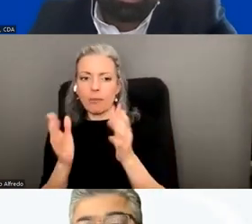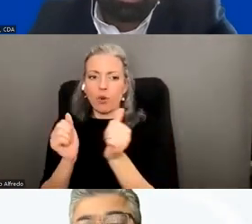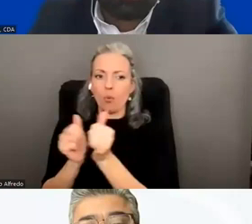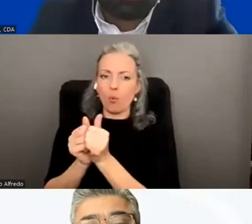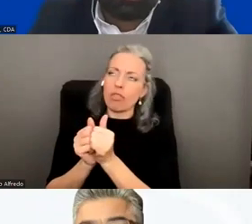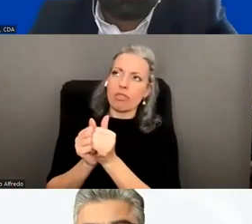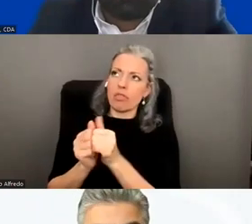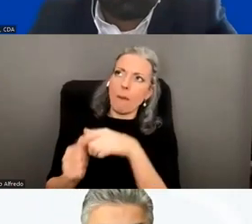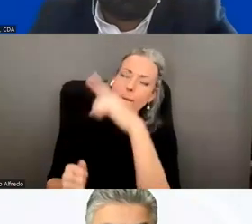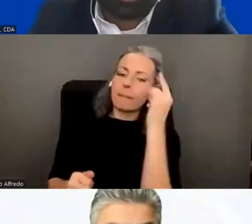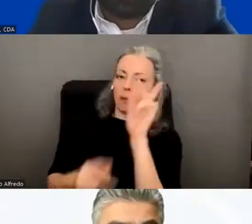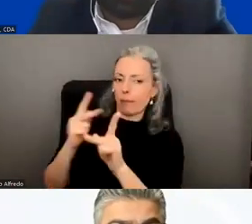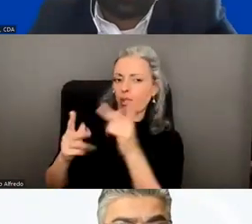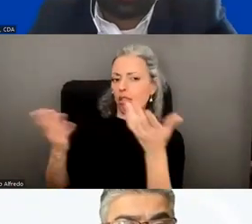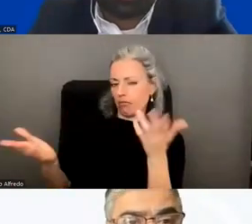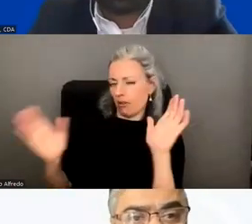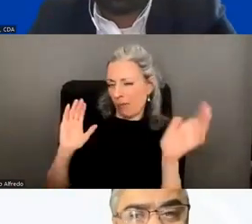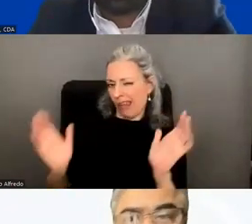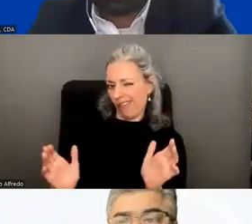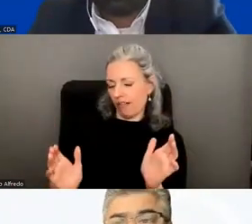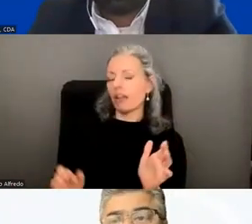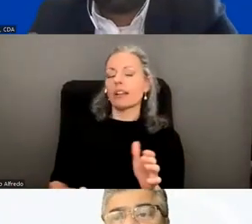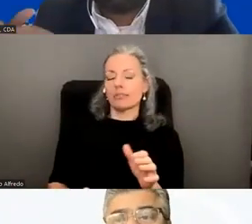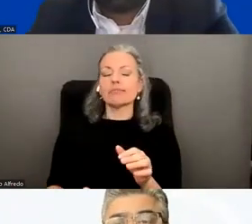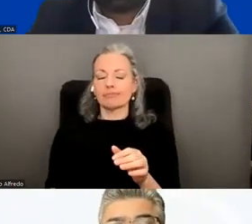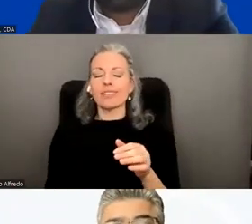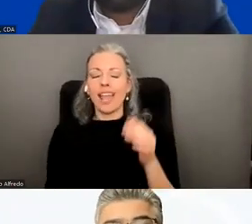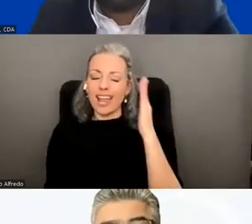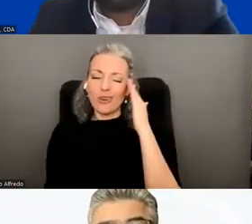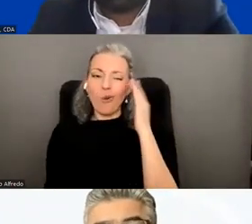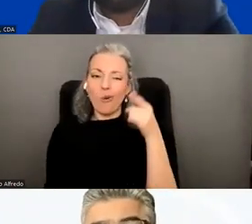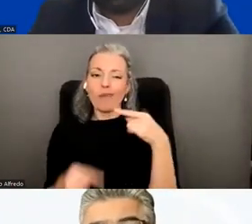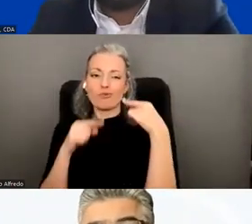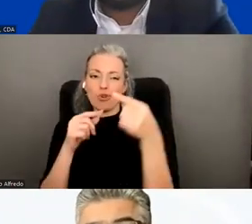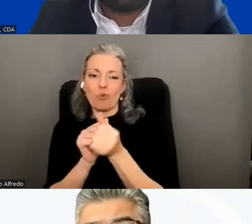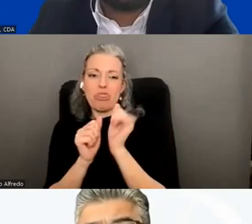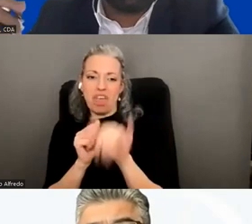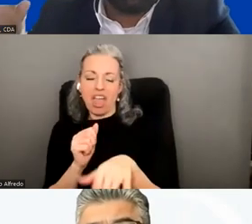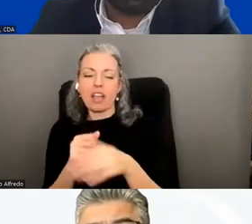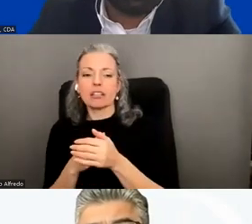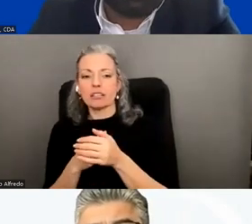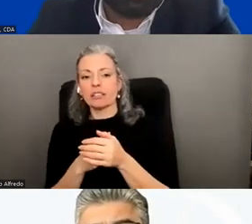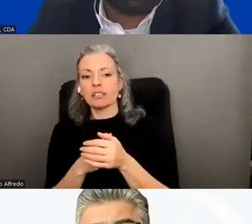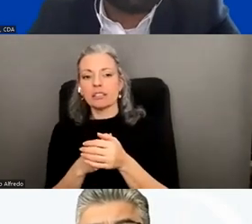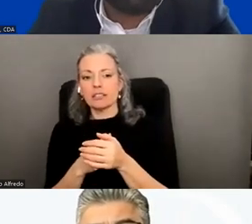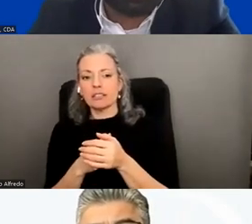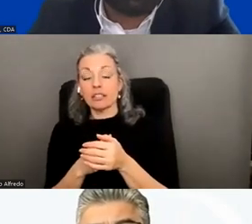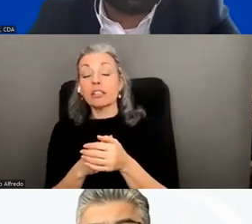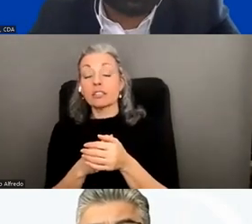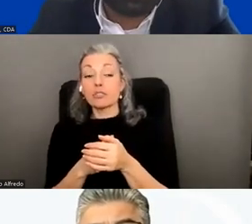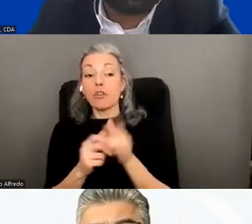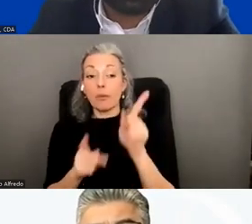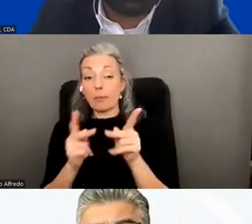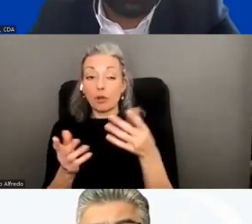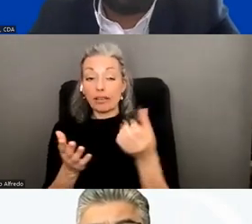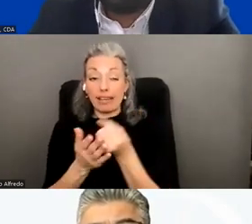African American. I love that, Zia. We're kind of struggling with that, right? Because the provider race ethnicity, I don't know if it matters as much. So for the folks receiving